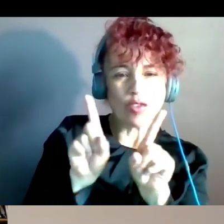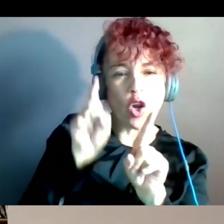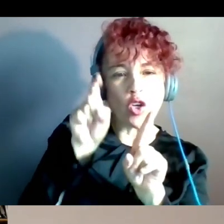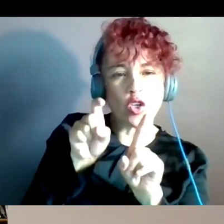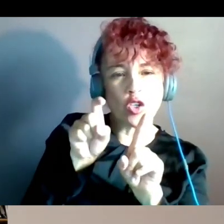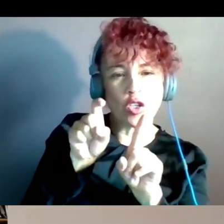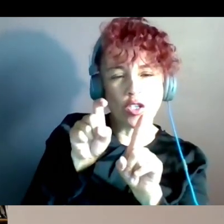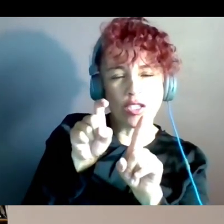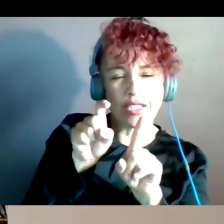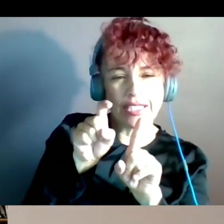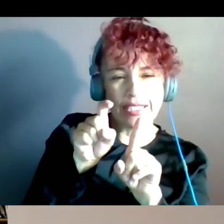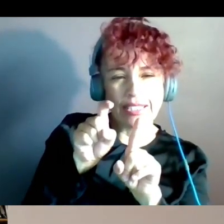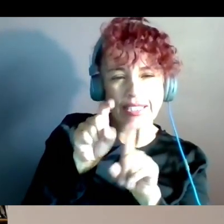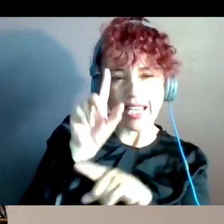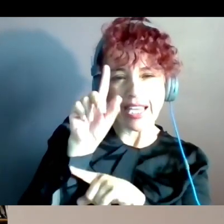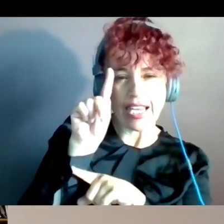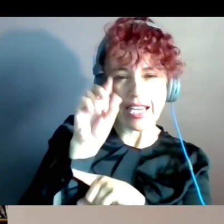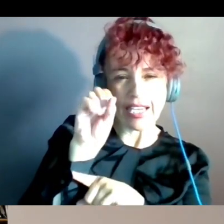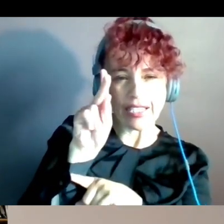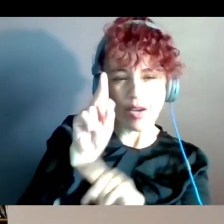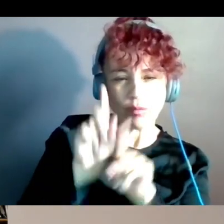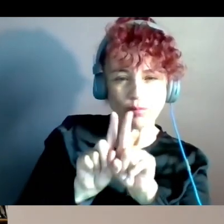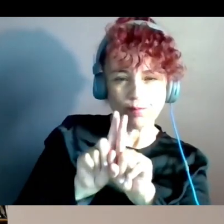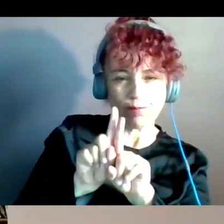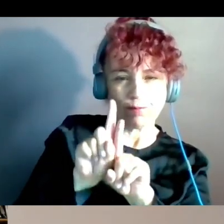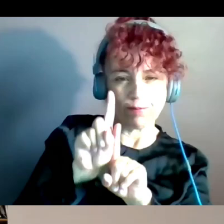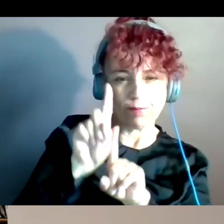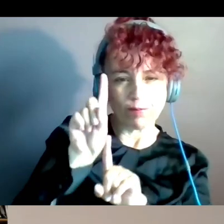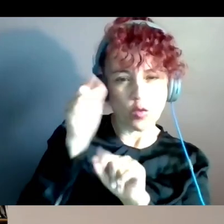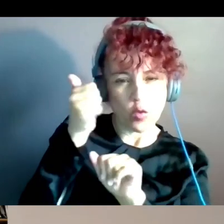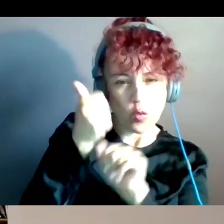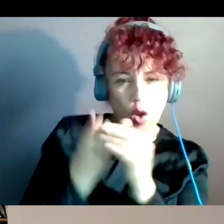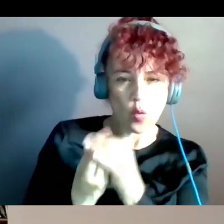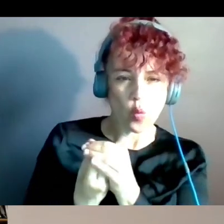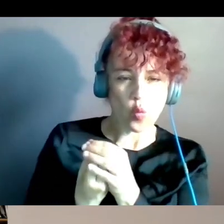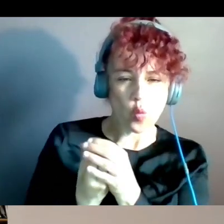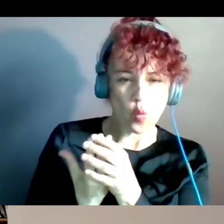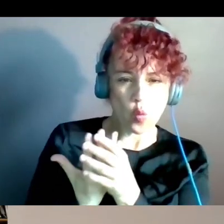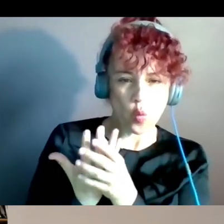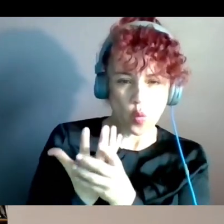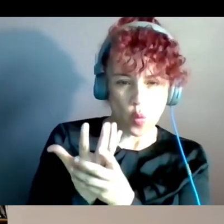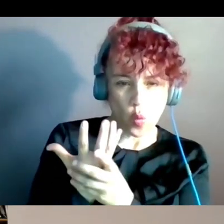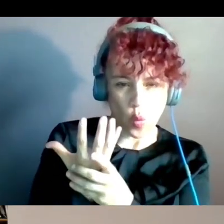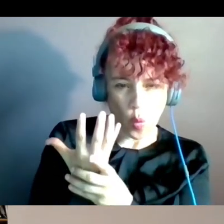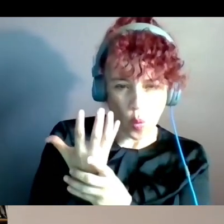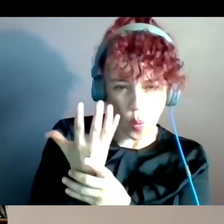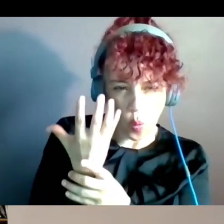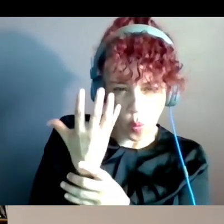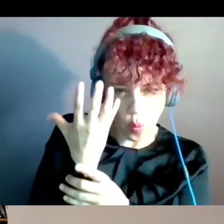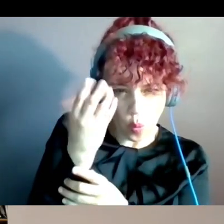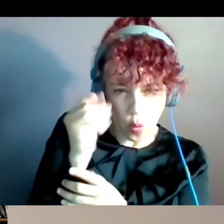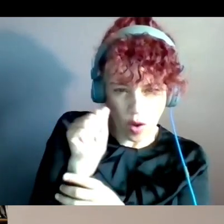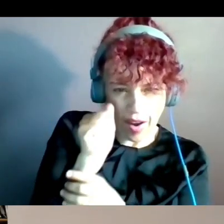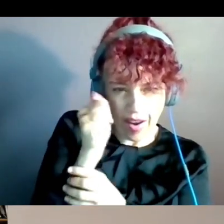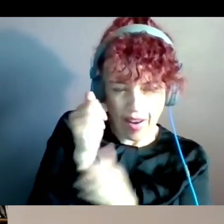If you think of a sapling, the top of it is sort of a point. And each growth ring adds another